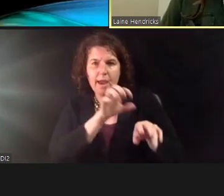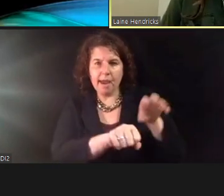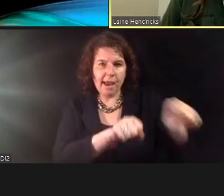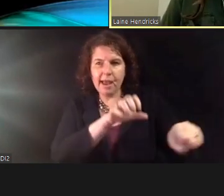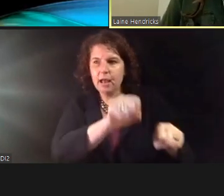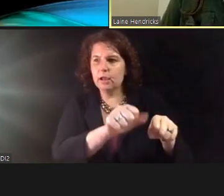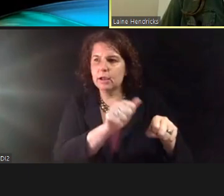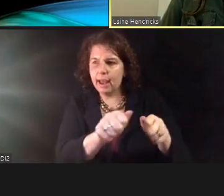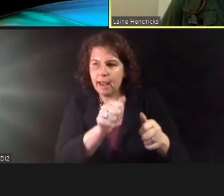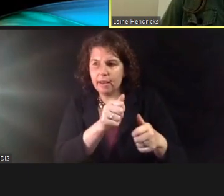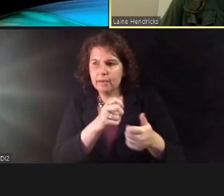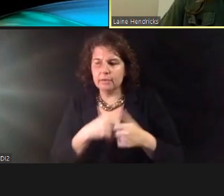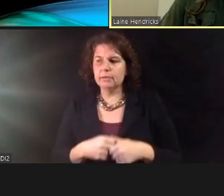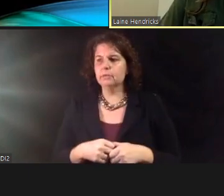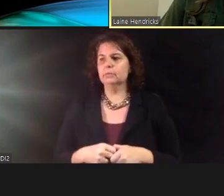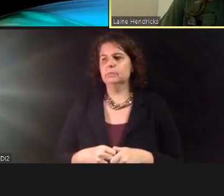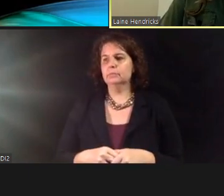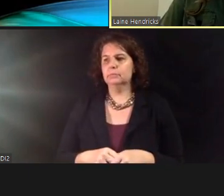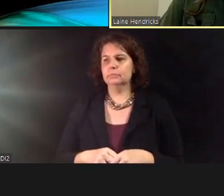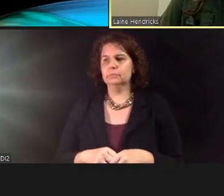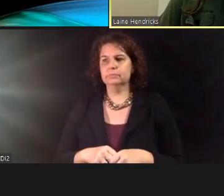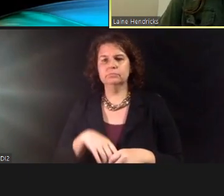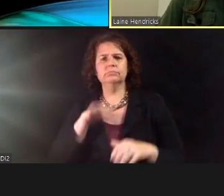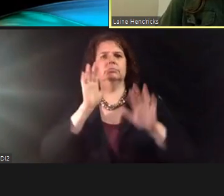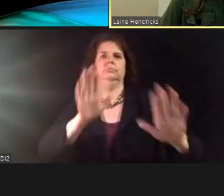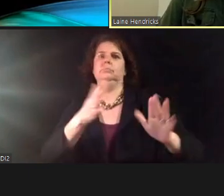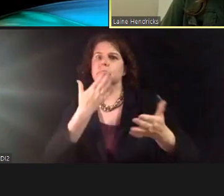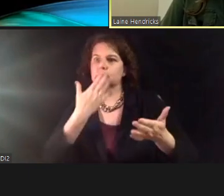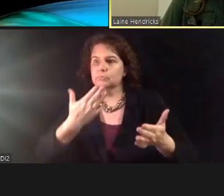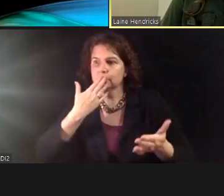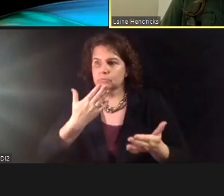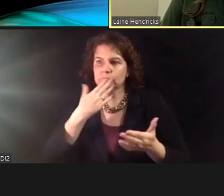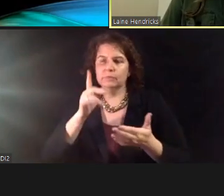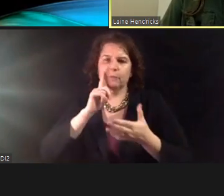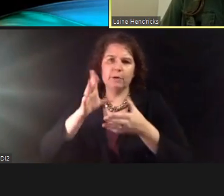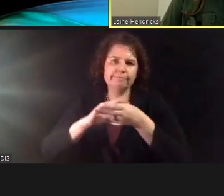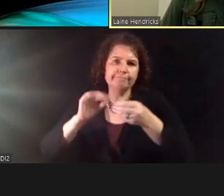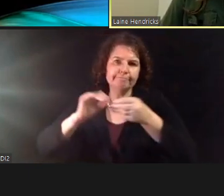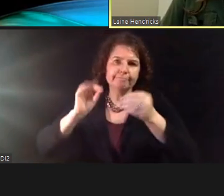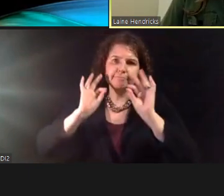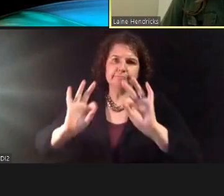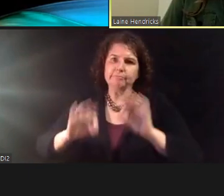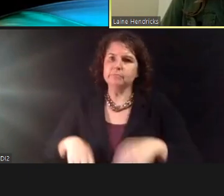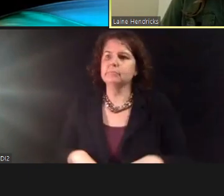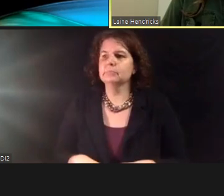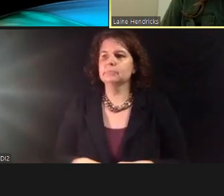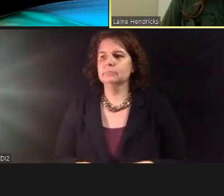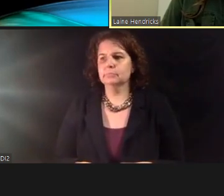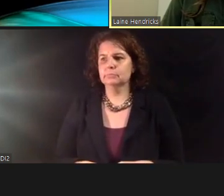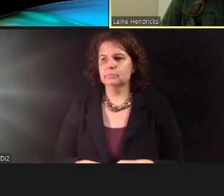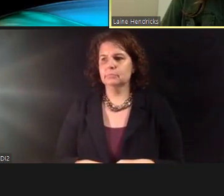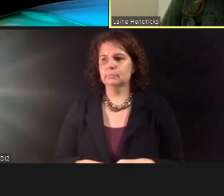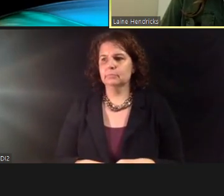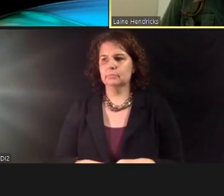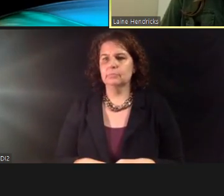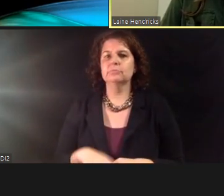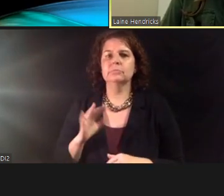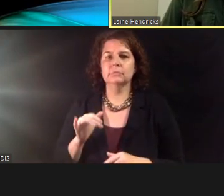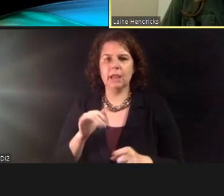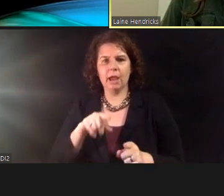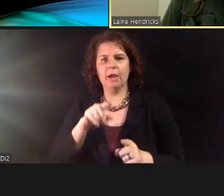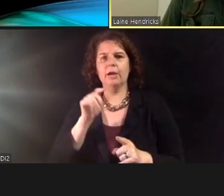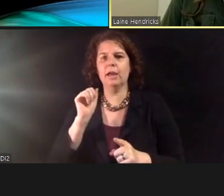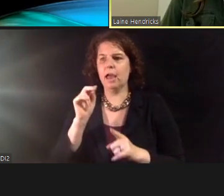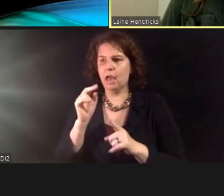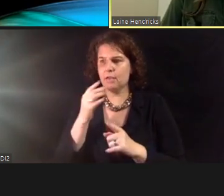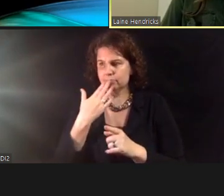Excellent. Okay. Thank you for that update, Angela. That's really helpful information, and we haven't covered the